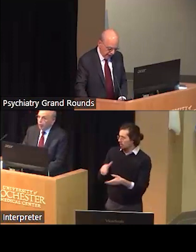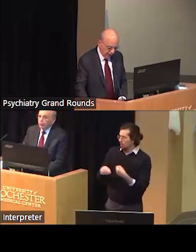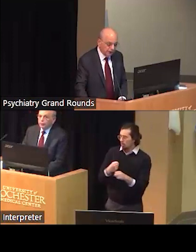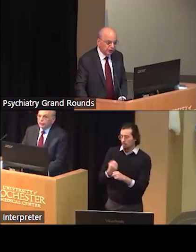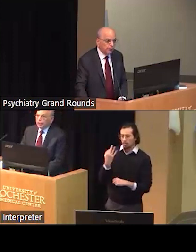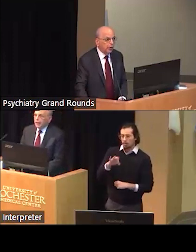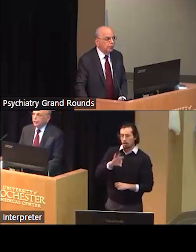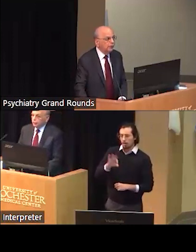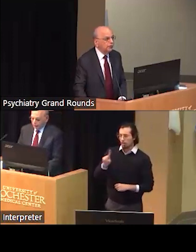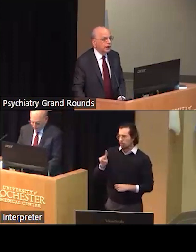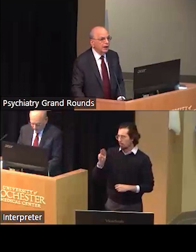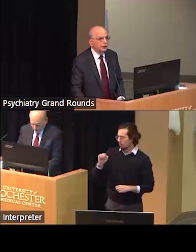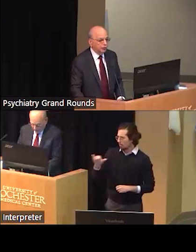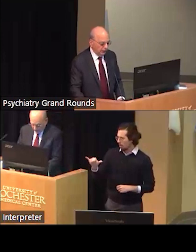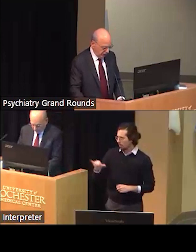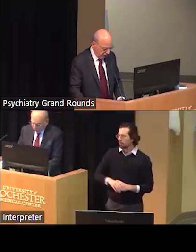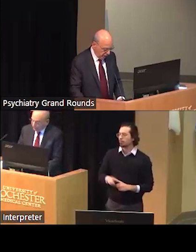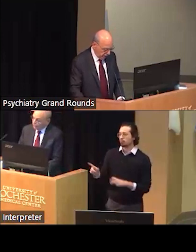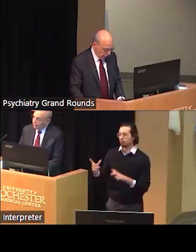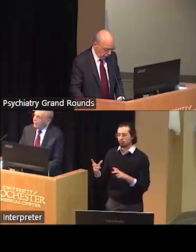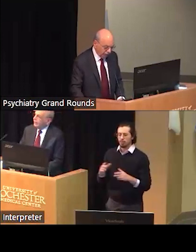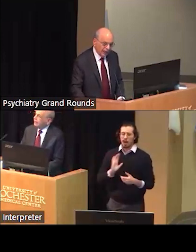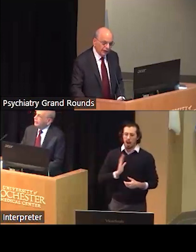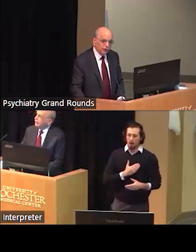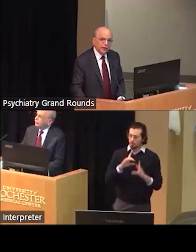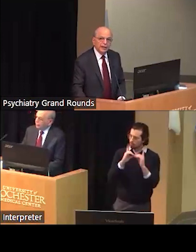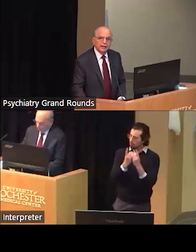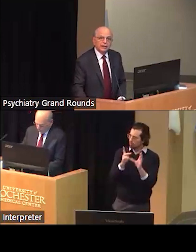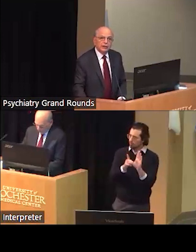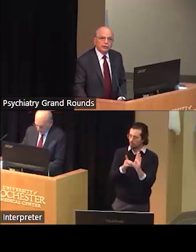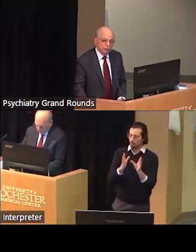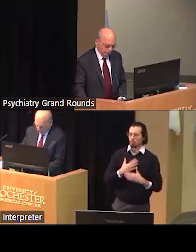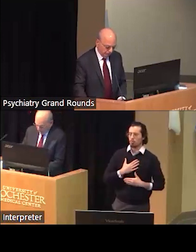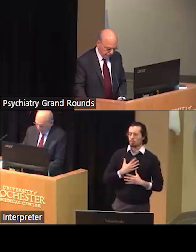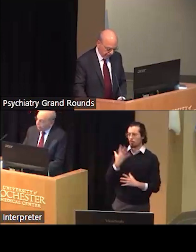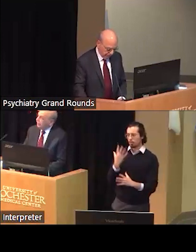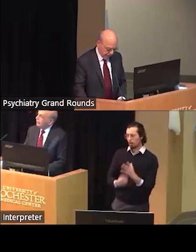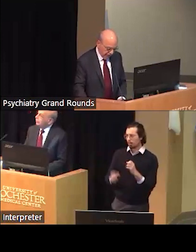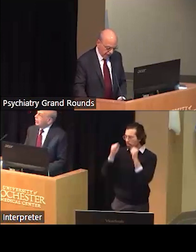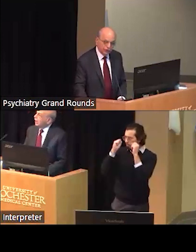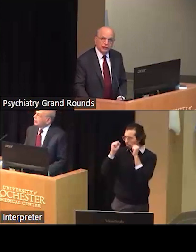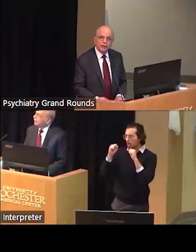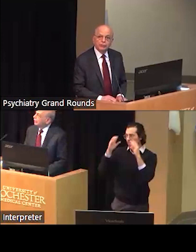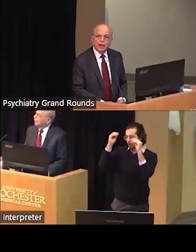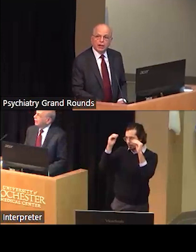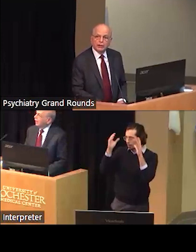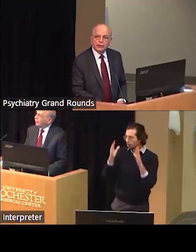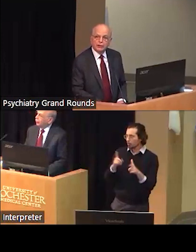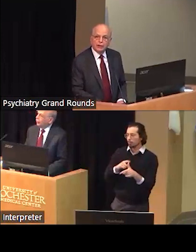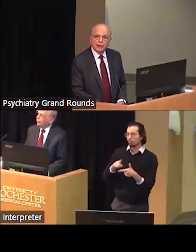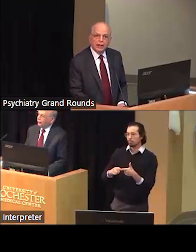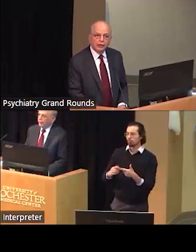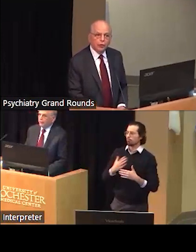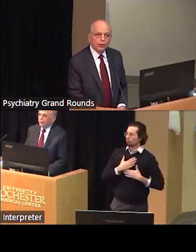1999, the Department of Psychiatry lost an outstanding teacher, an esteemed